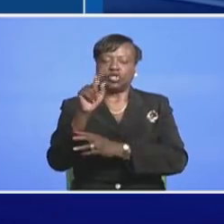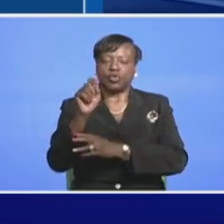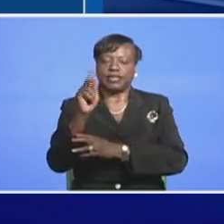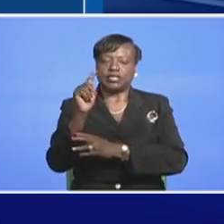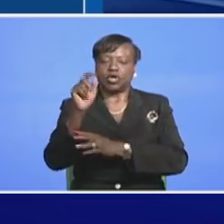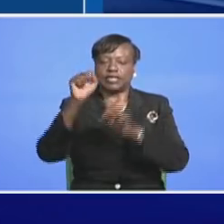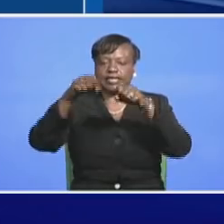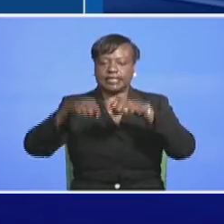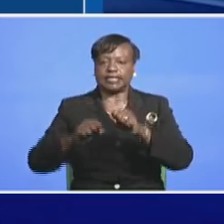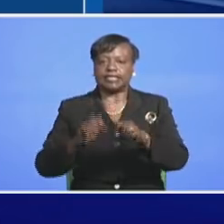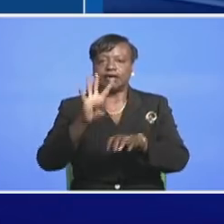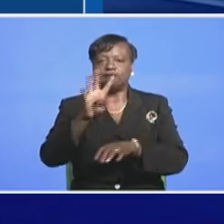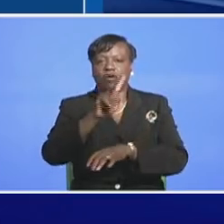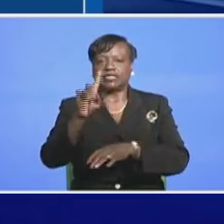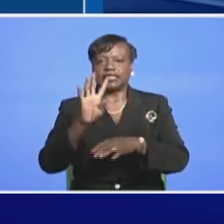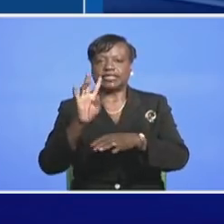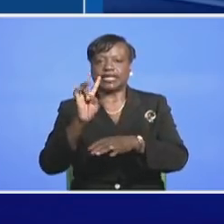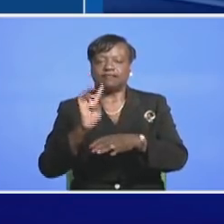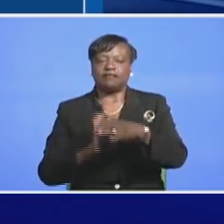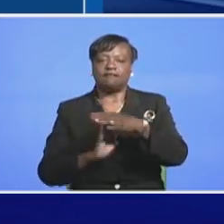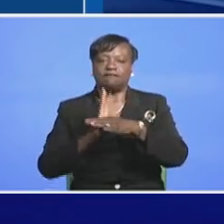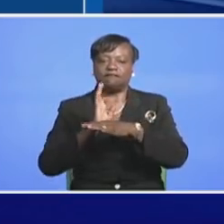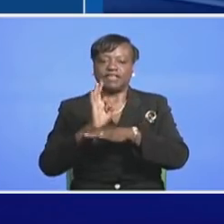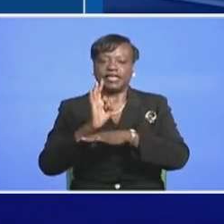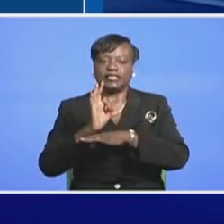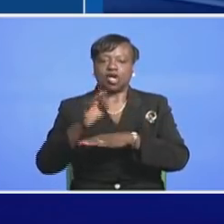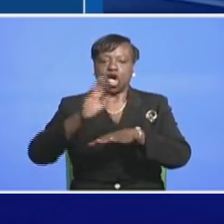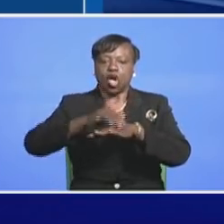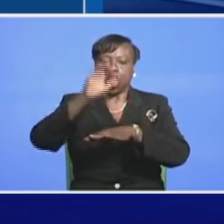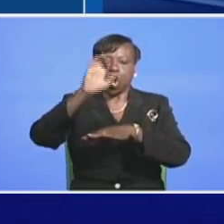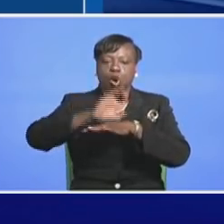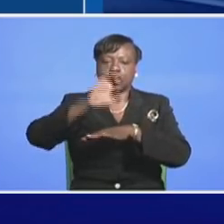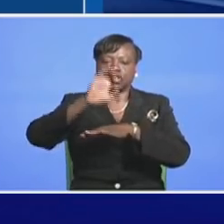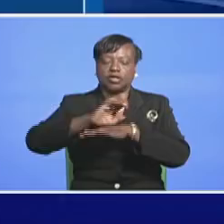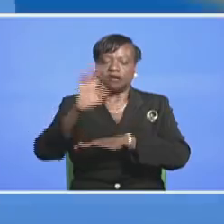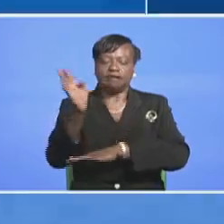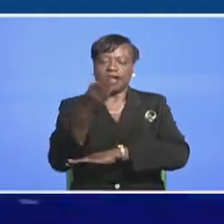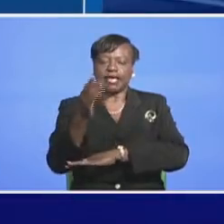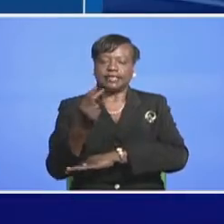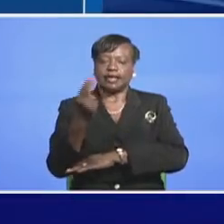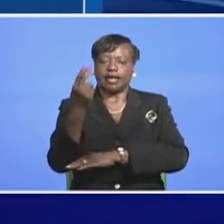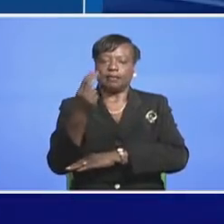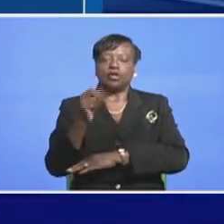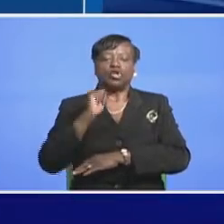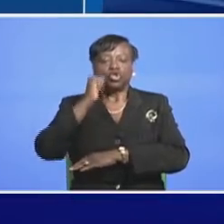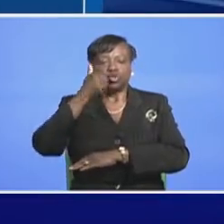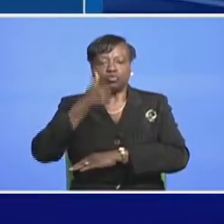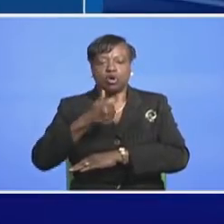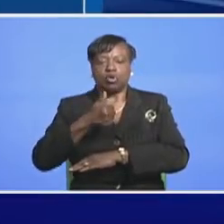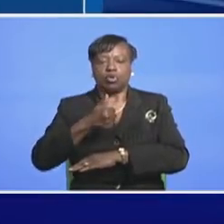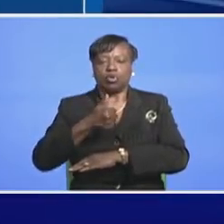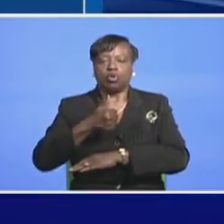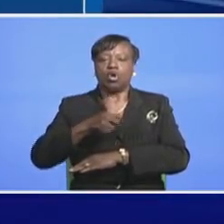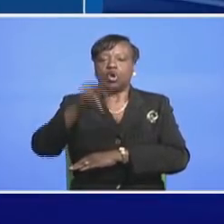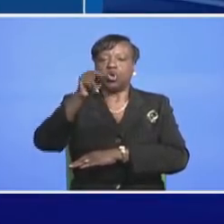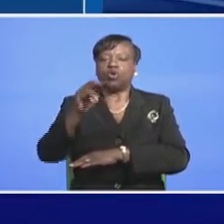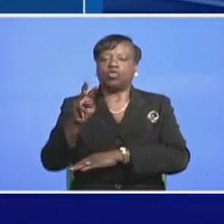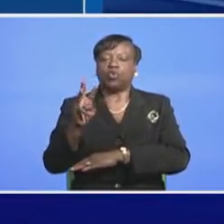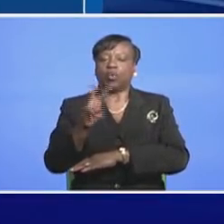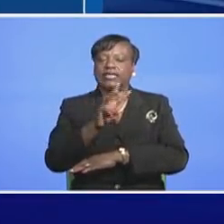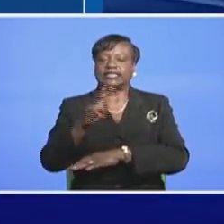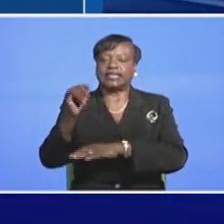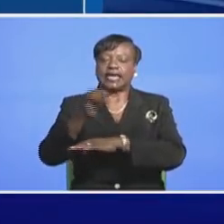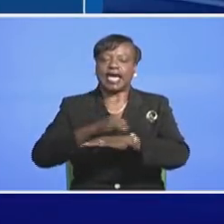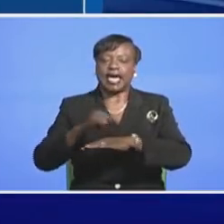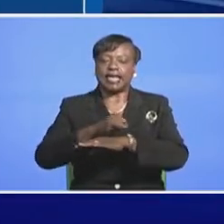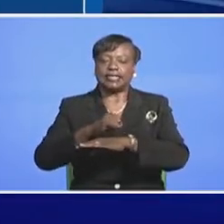knots. Wave heights 4 to 7 feet. Caution flags are up for your boaters. And then we take you into tomorrow for the northwestern islands. Winds falling